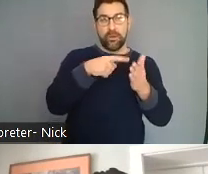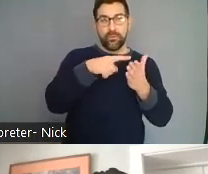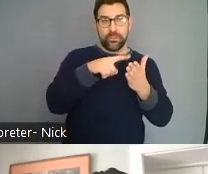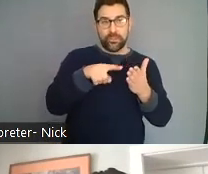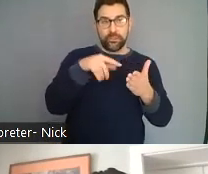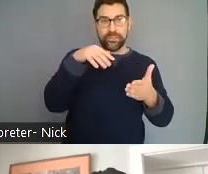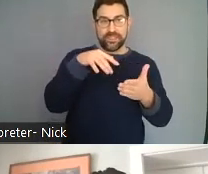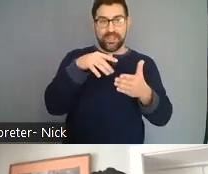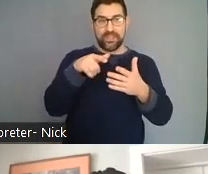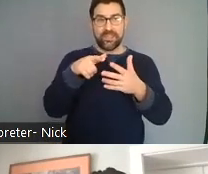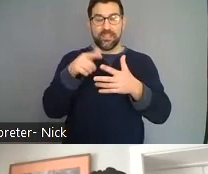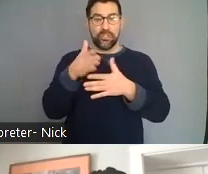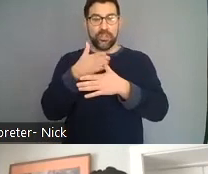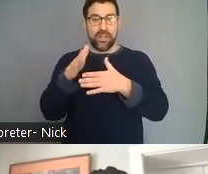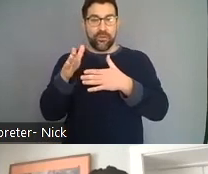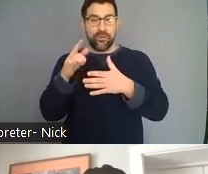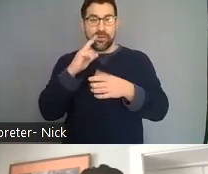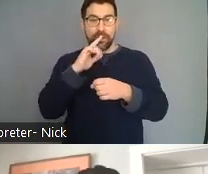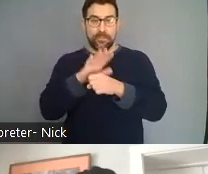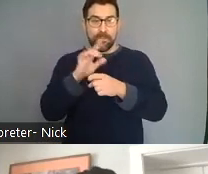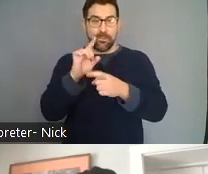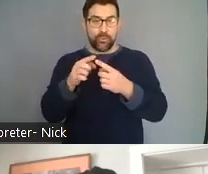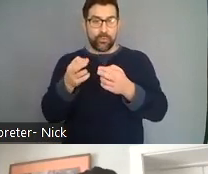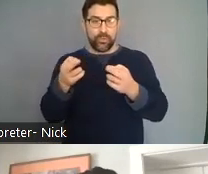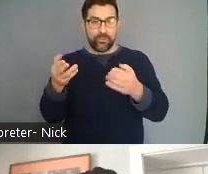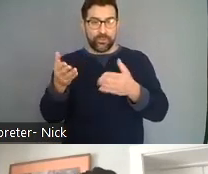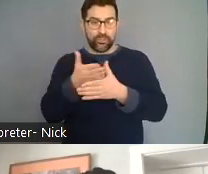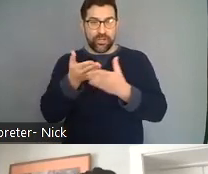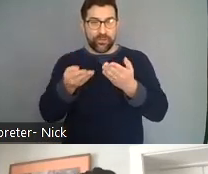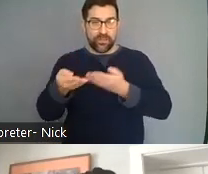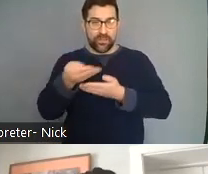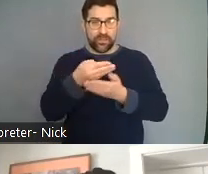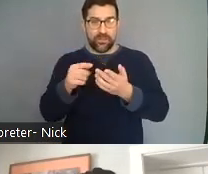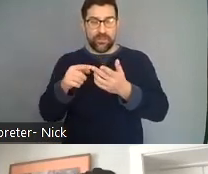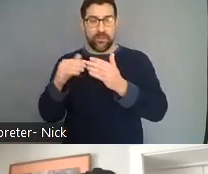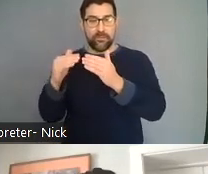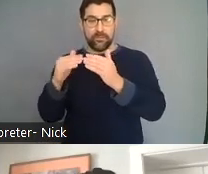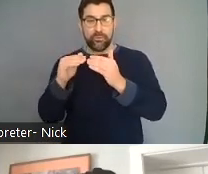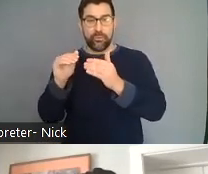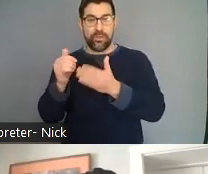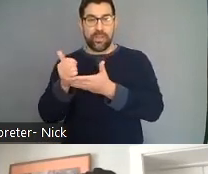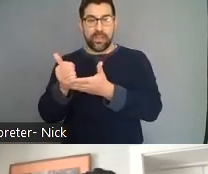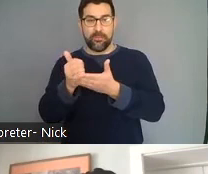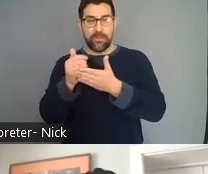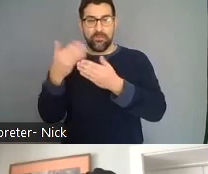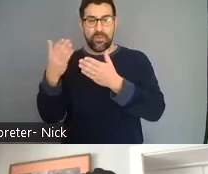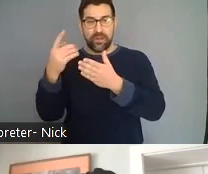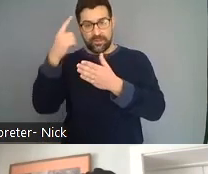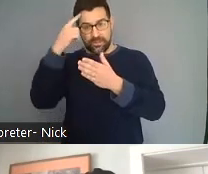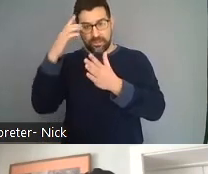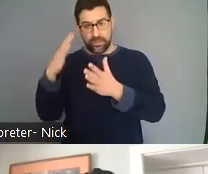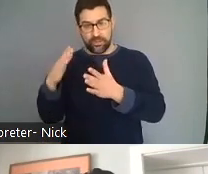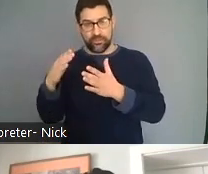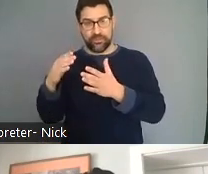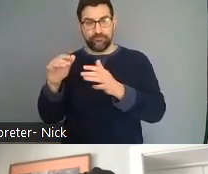purposes. Share speaks to our commitment to resource sharing and mutual aid and providing thinkers the forum to